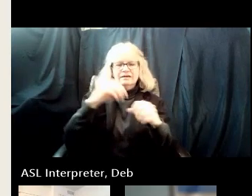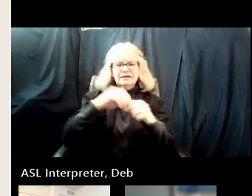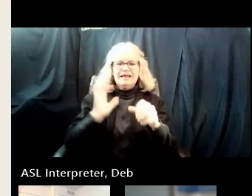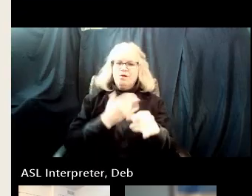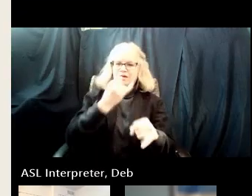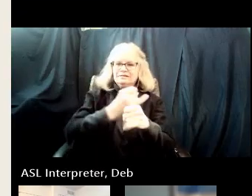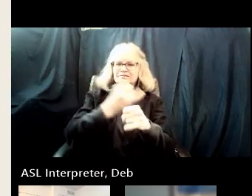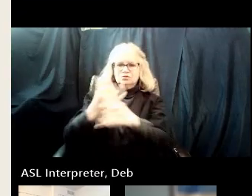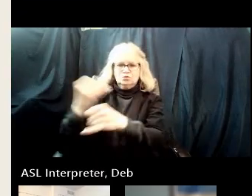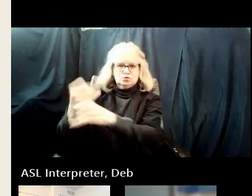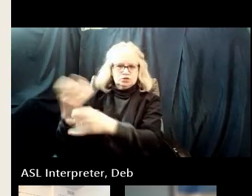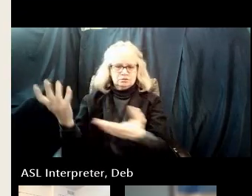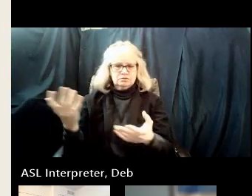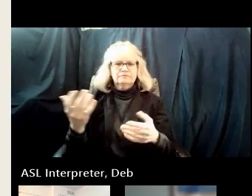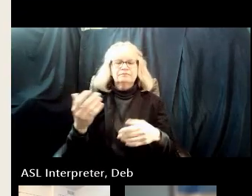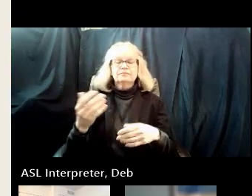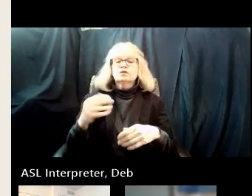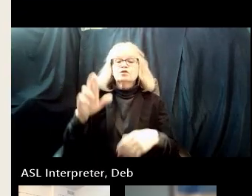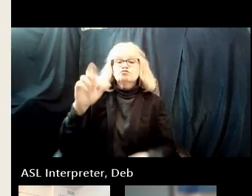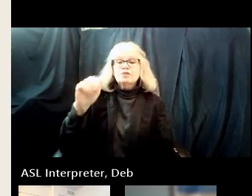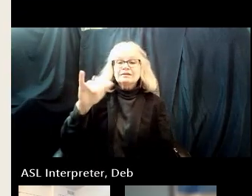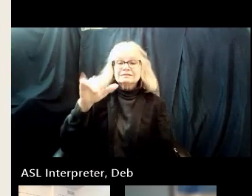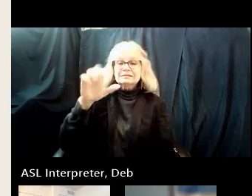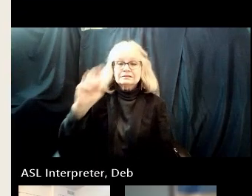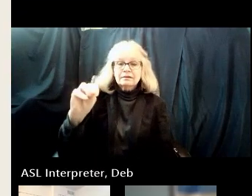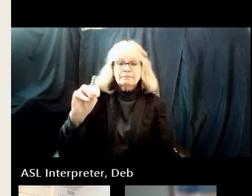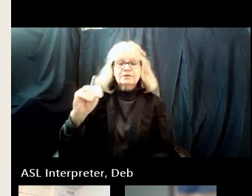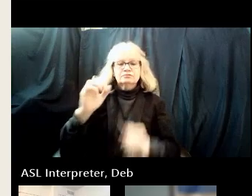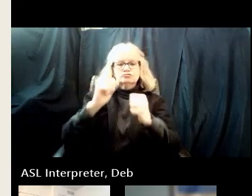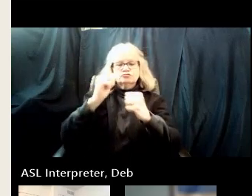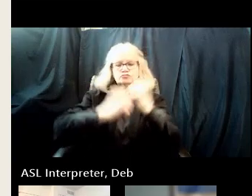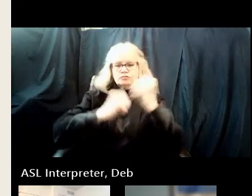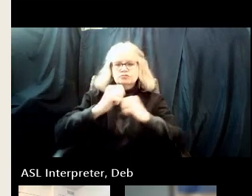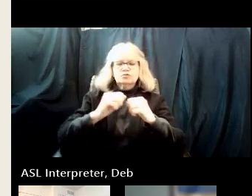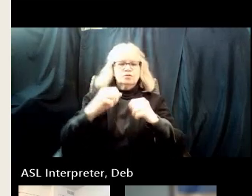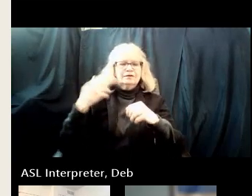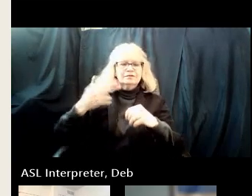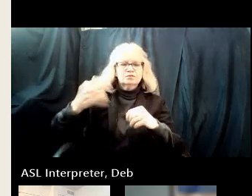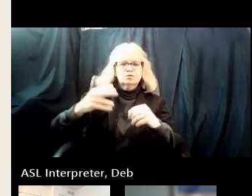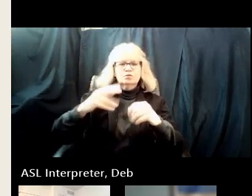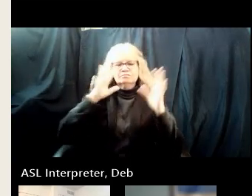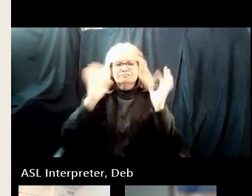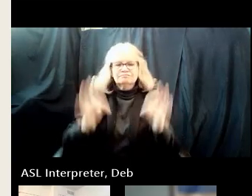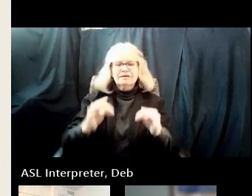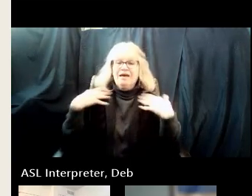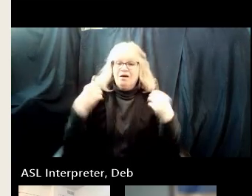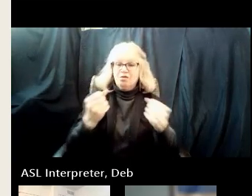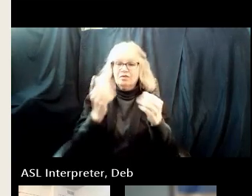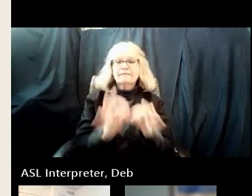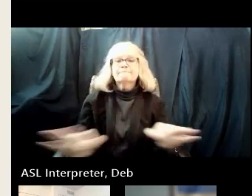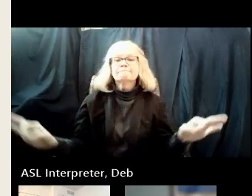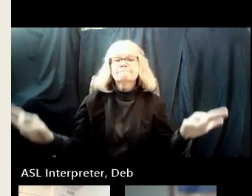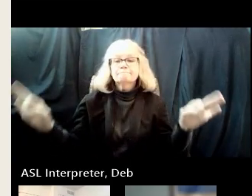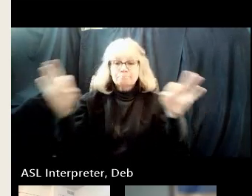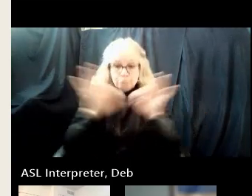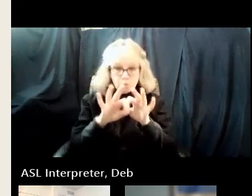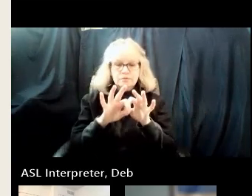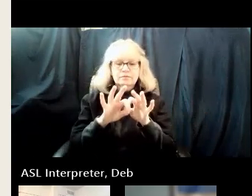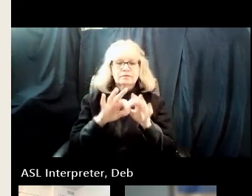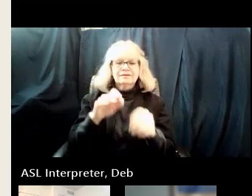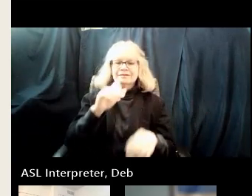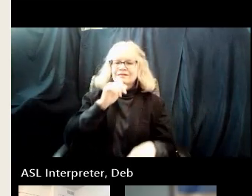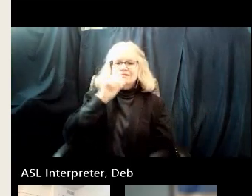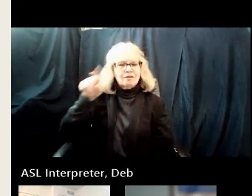institutions. Racism as a structural and historical determinant of health is incredibly important, and it's not just